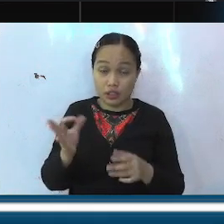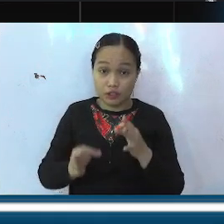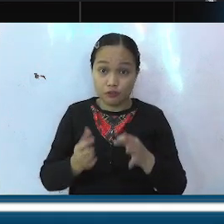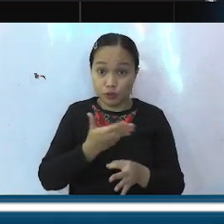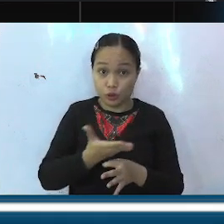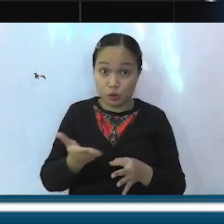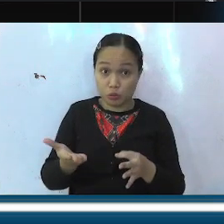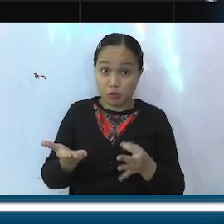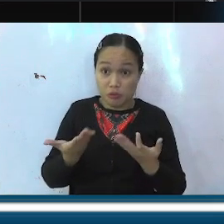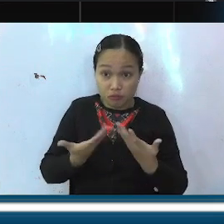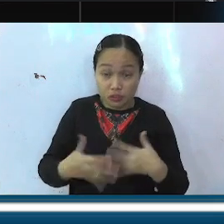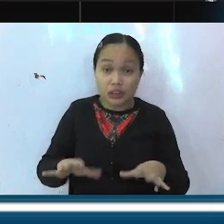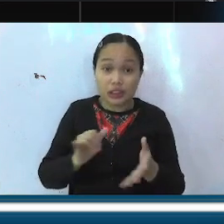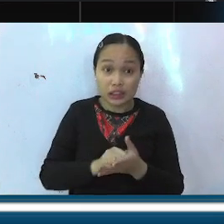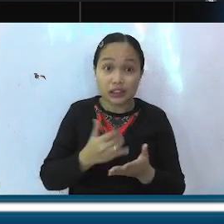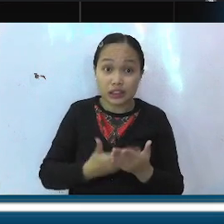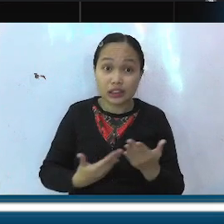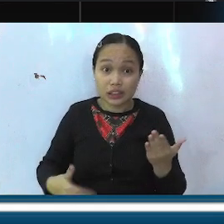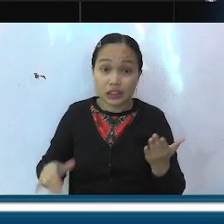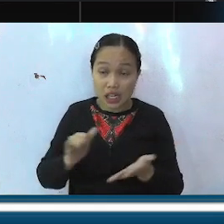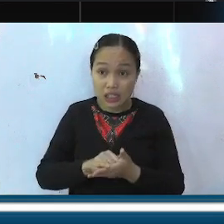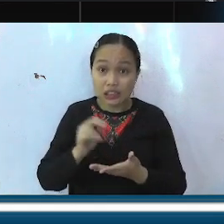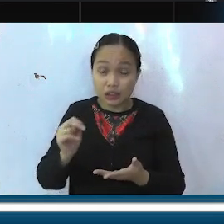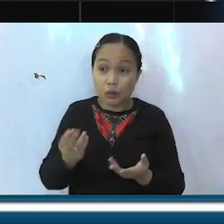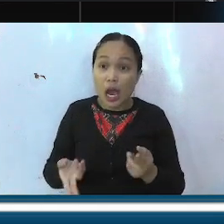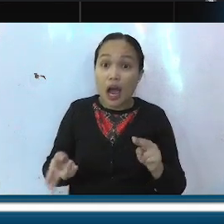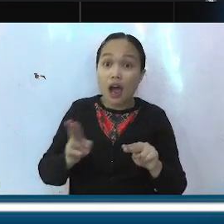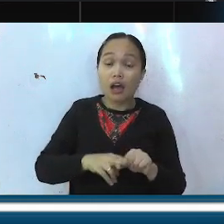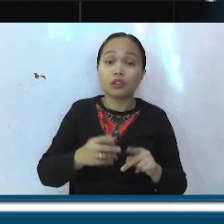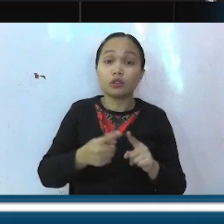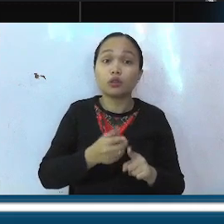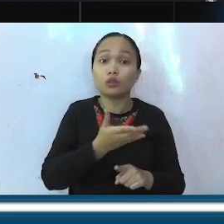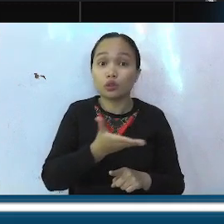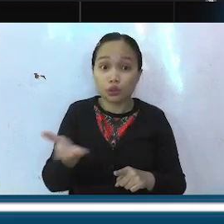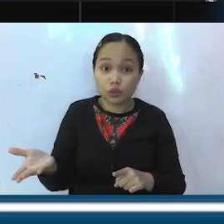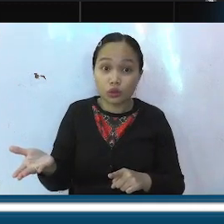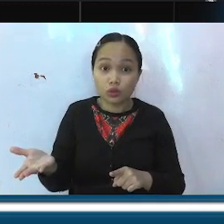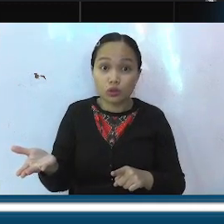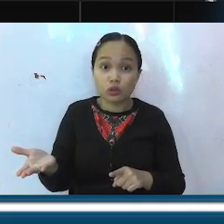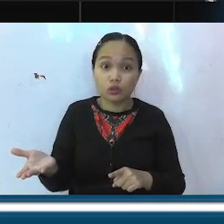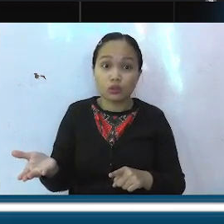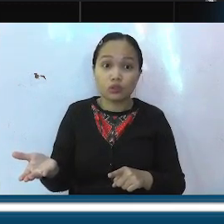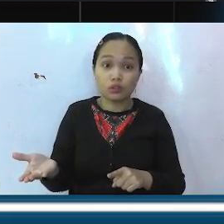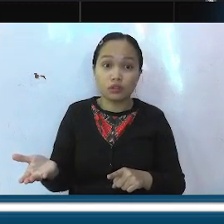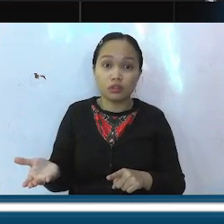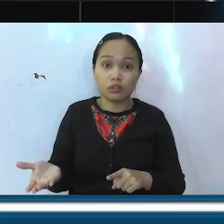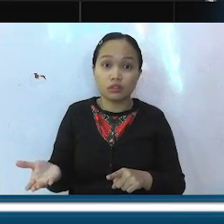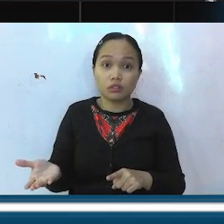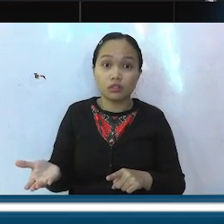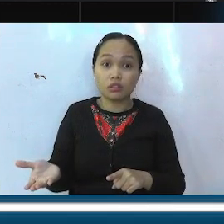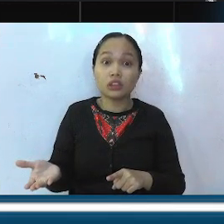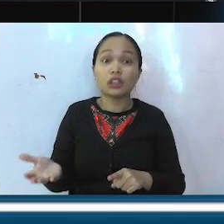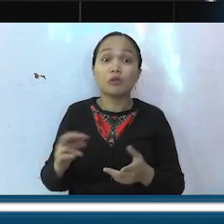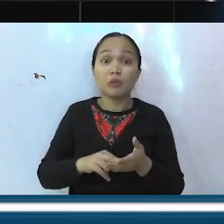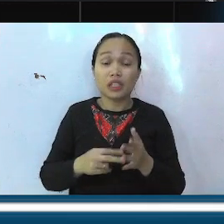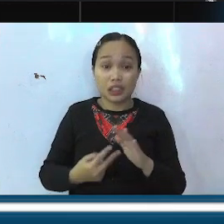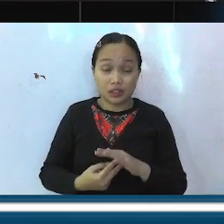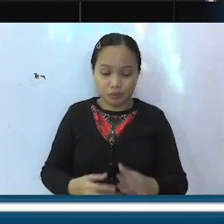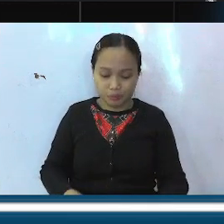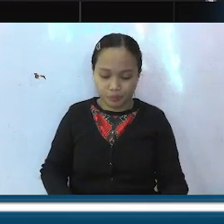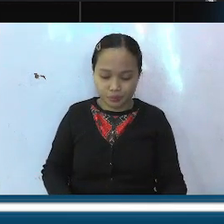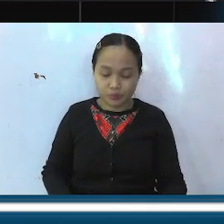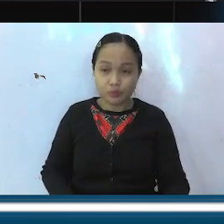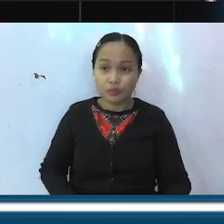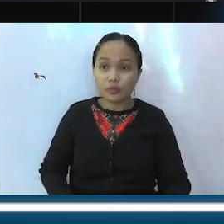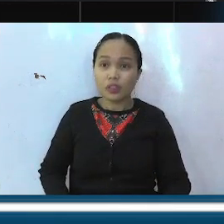those things that they're supposed to be added unto you. Added. Added. added. That means you're adding to something. Yeah.